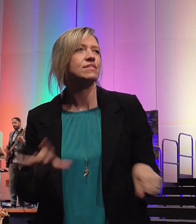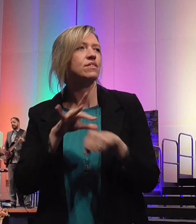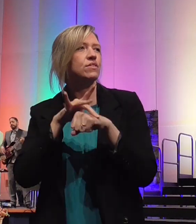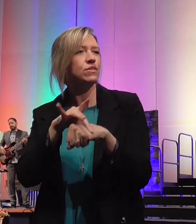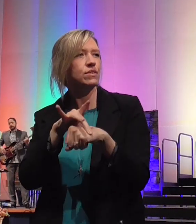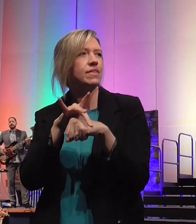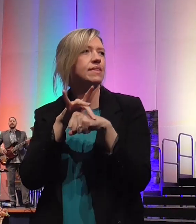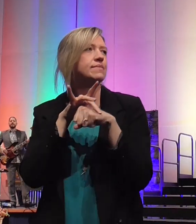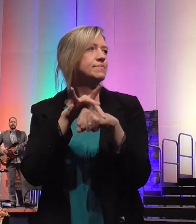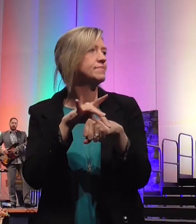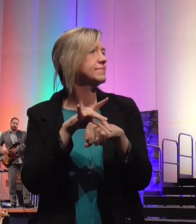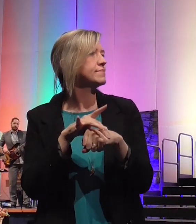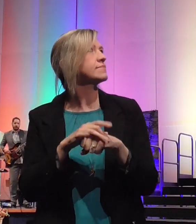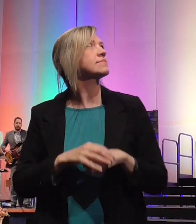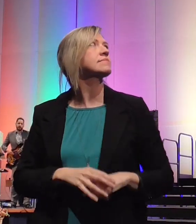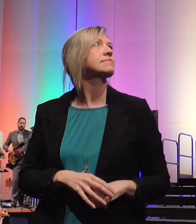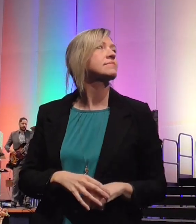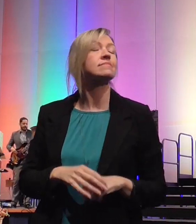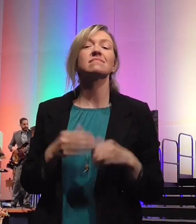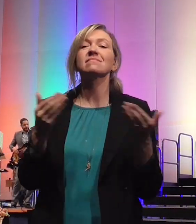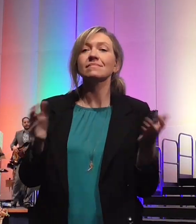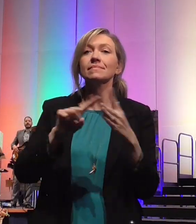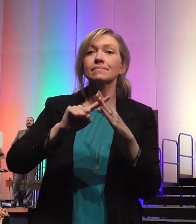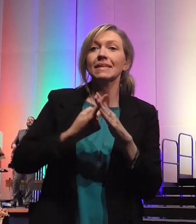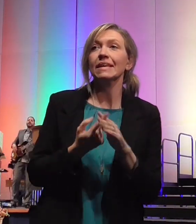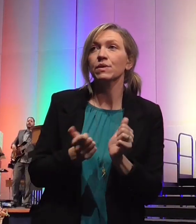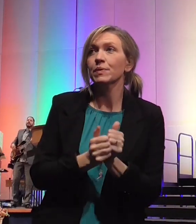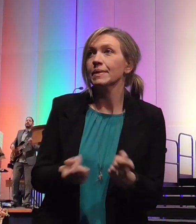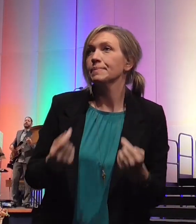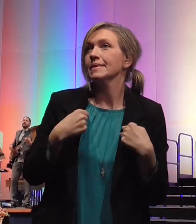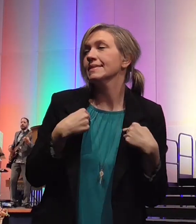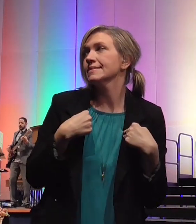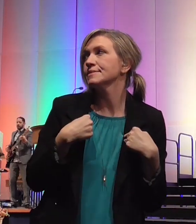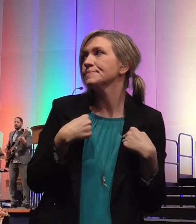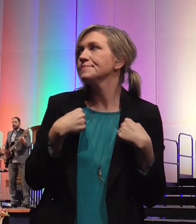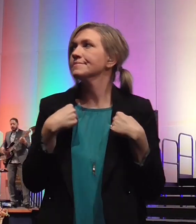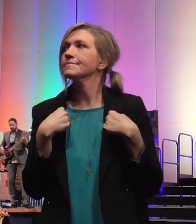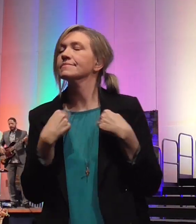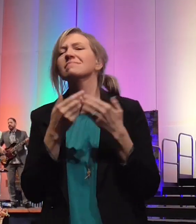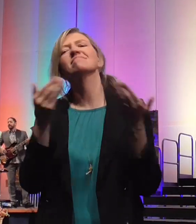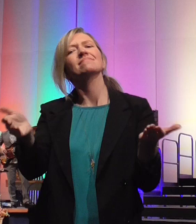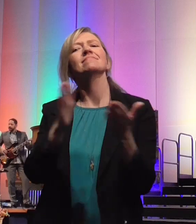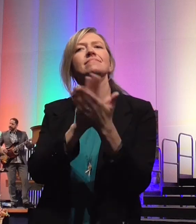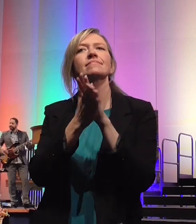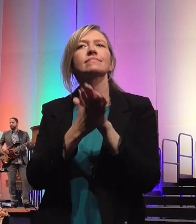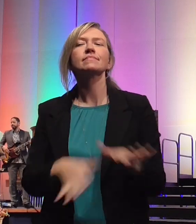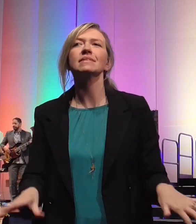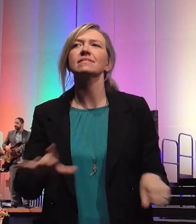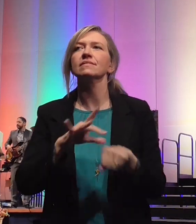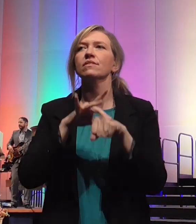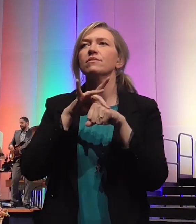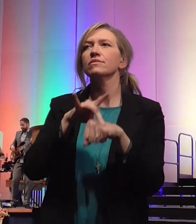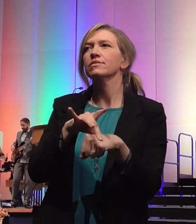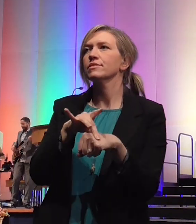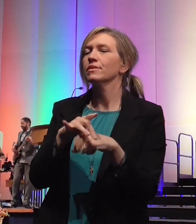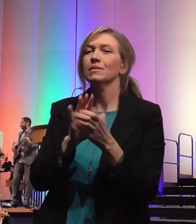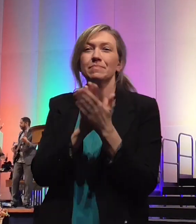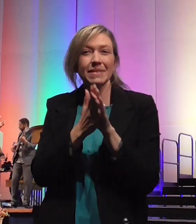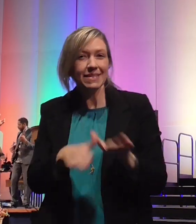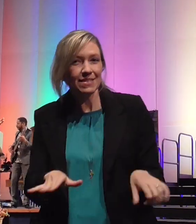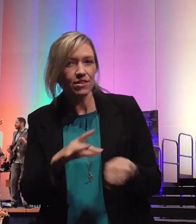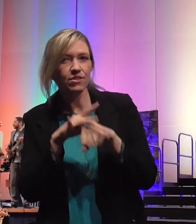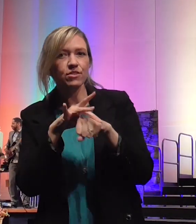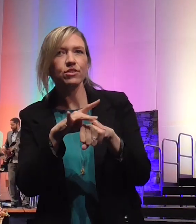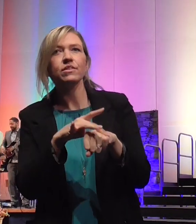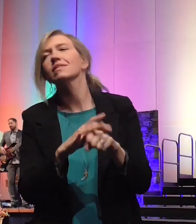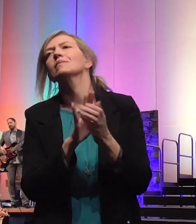be peace on earth, peace on earth, and let it begin with me. Let there be peace on earth, peace